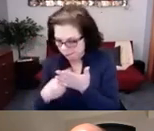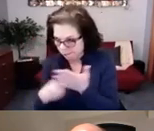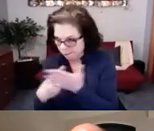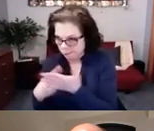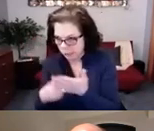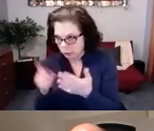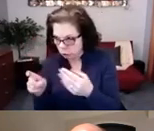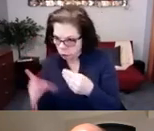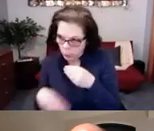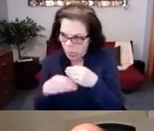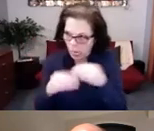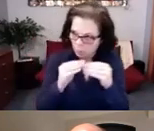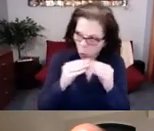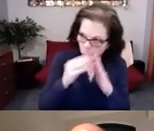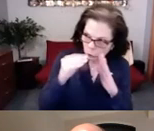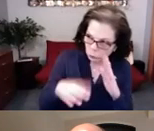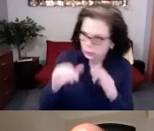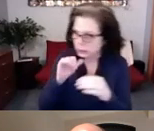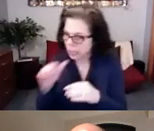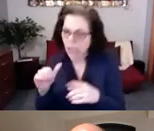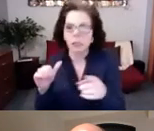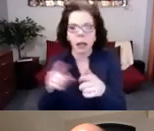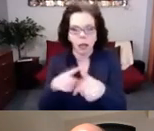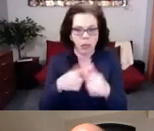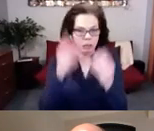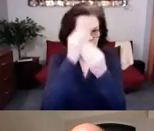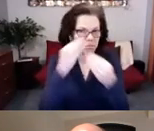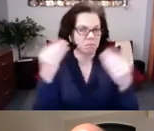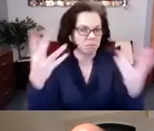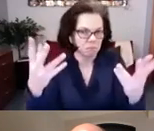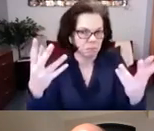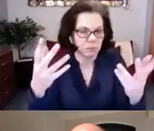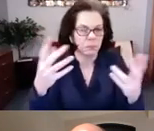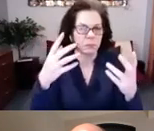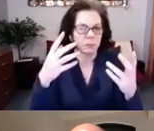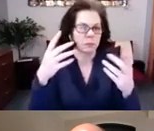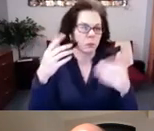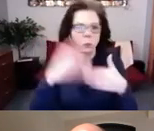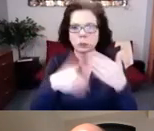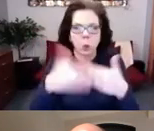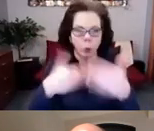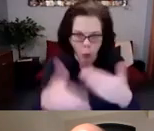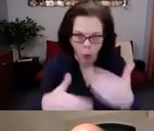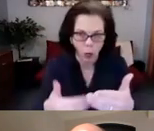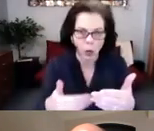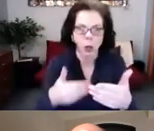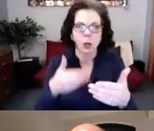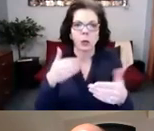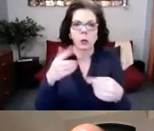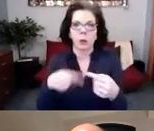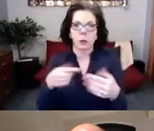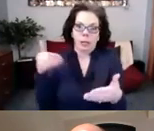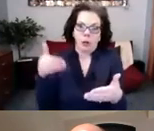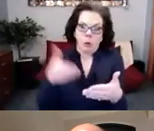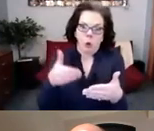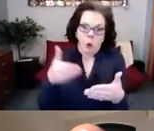expansion plan for April. And we'll be getting out to you information accordingly as we get closer to those dates. And you will be